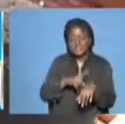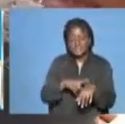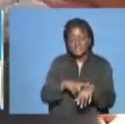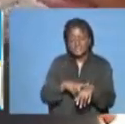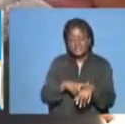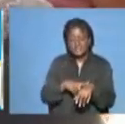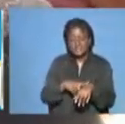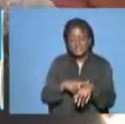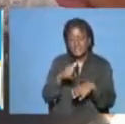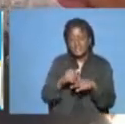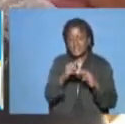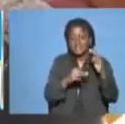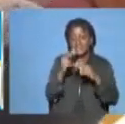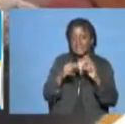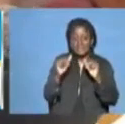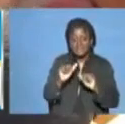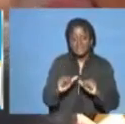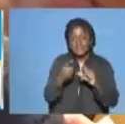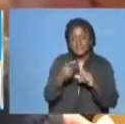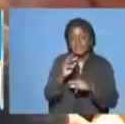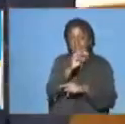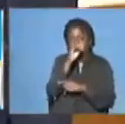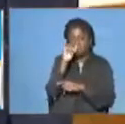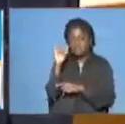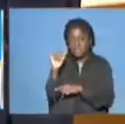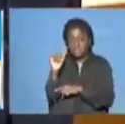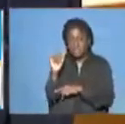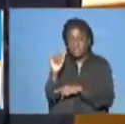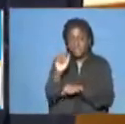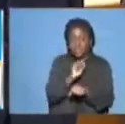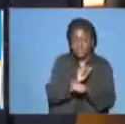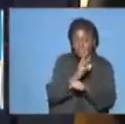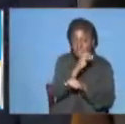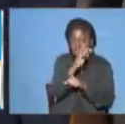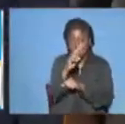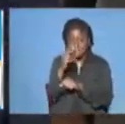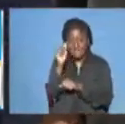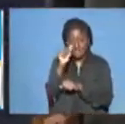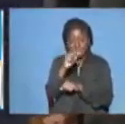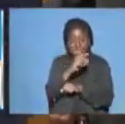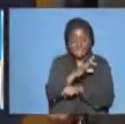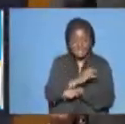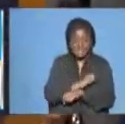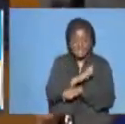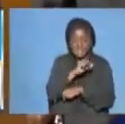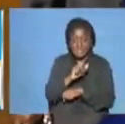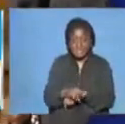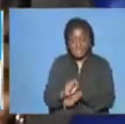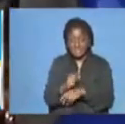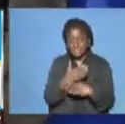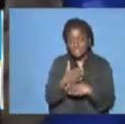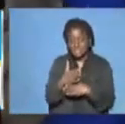terms of building the capacity of the ministry. Works Minister Alfred Sayers rolling out his ministry's